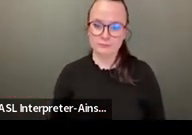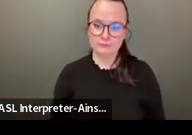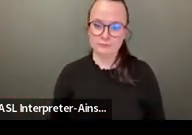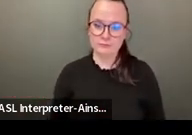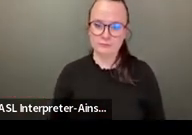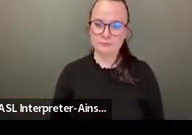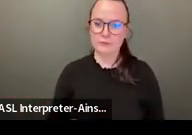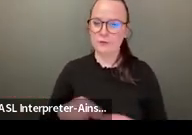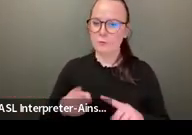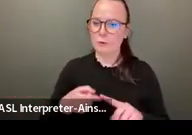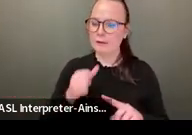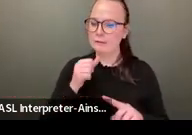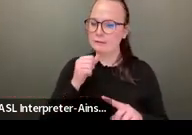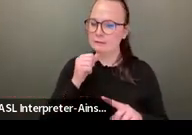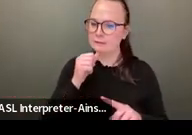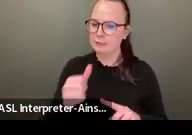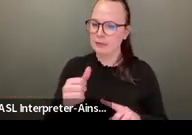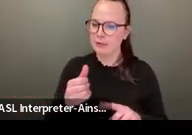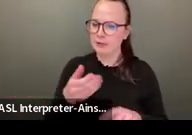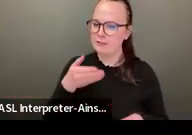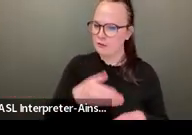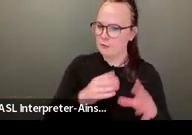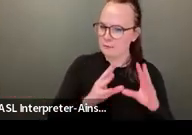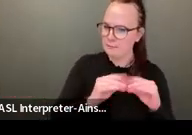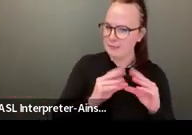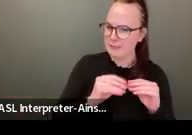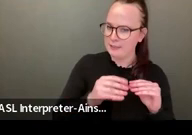When not at a meeting and at initial.